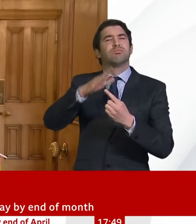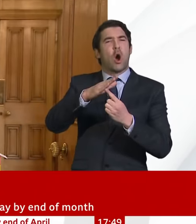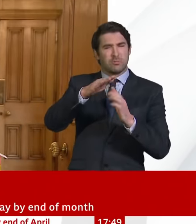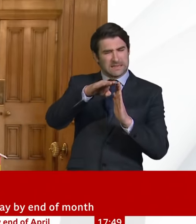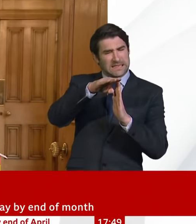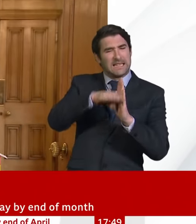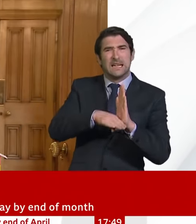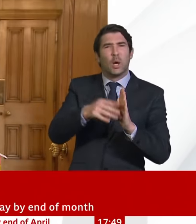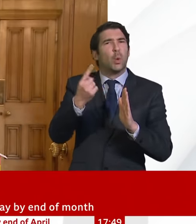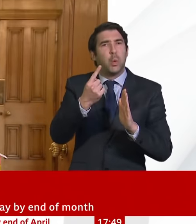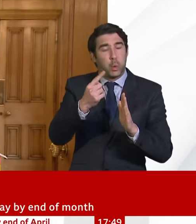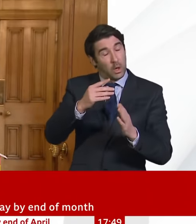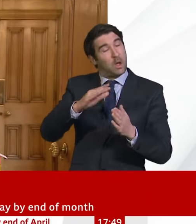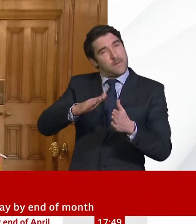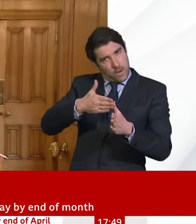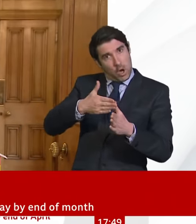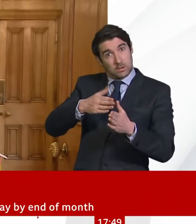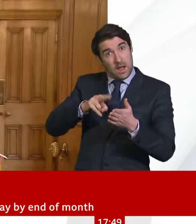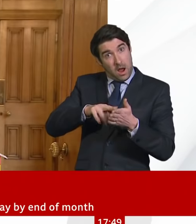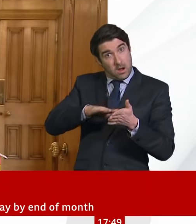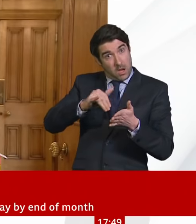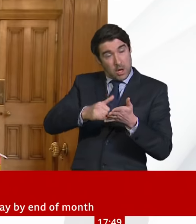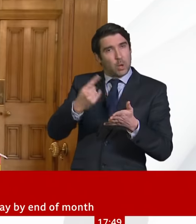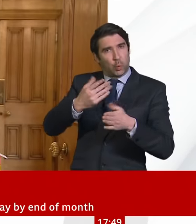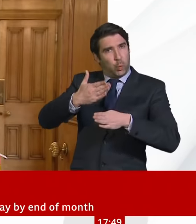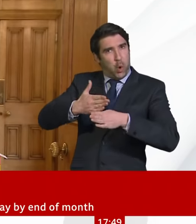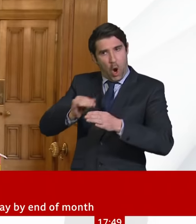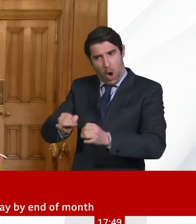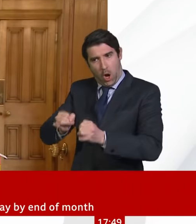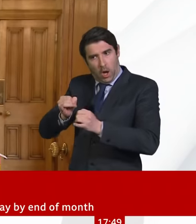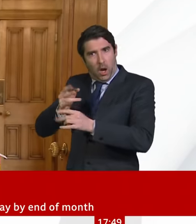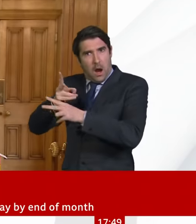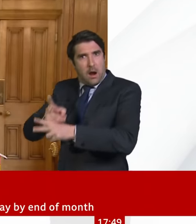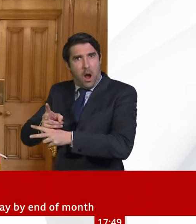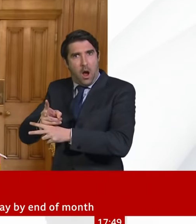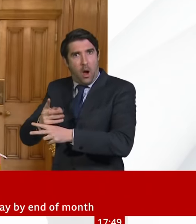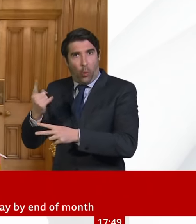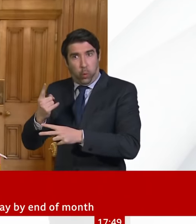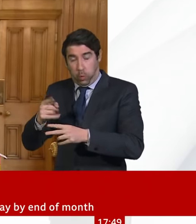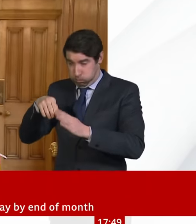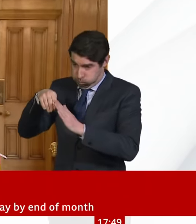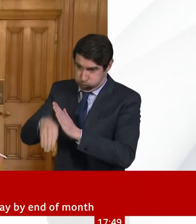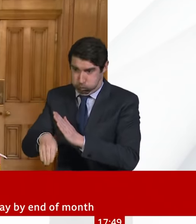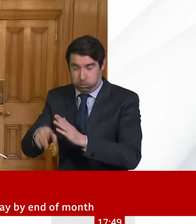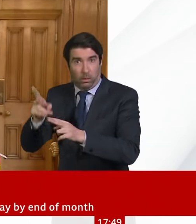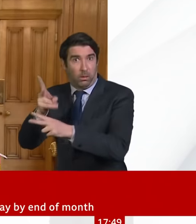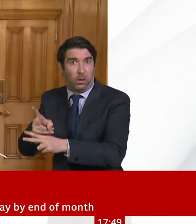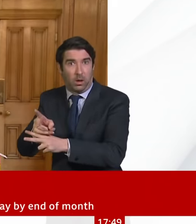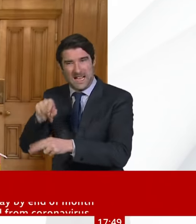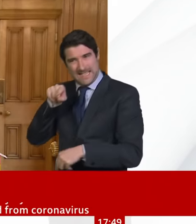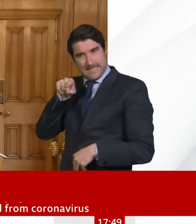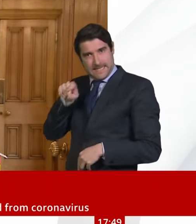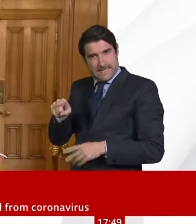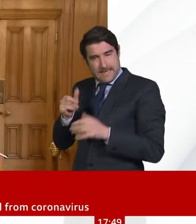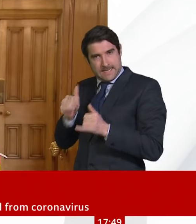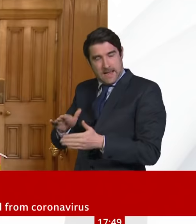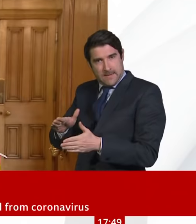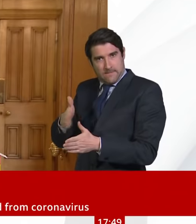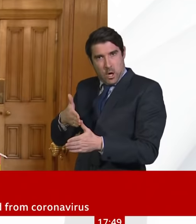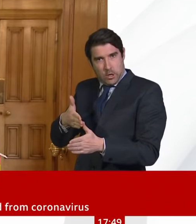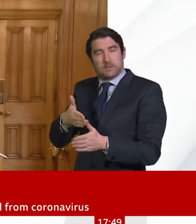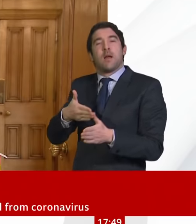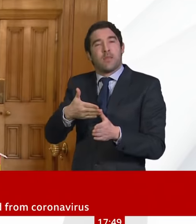that we will spread the availability of tests across the NHS and social care,